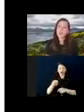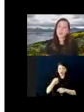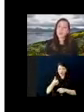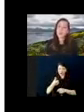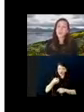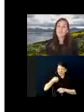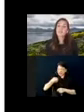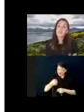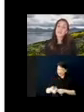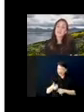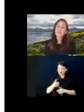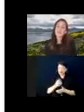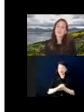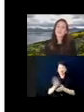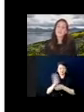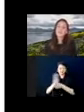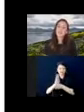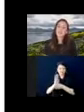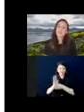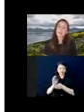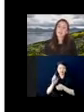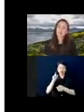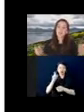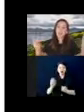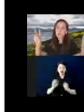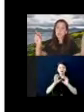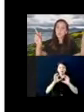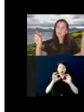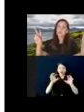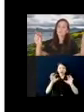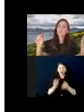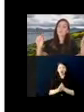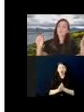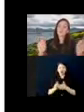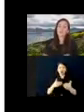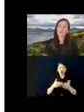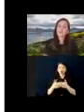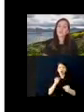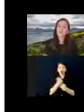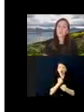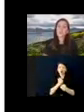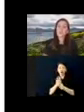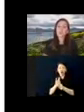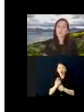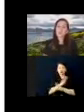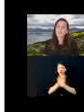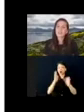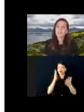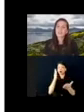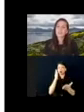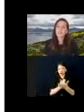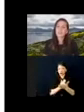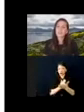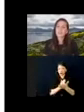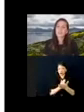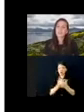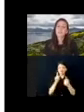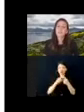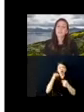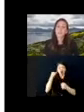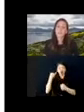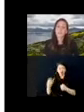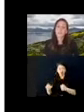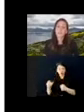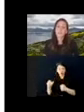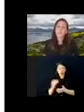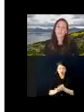out. And the market tends to be dominated by what we call superstar firms, firms that do really well and sell very large volumes, and there's not very